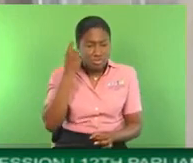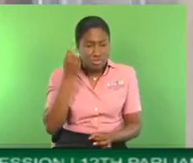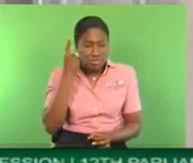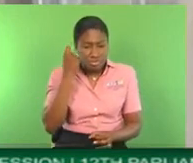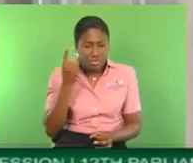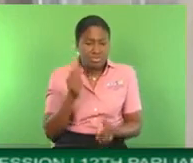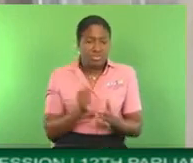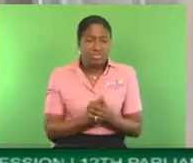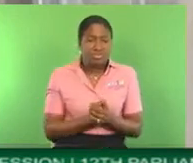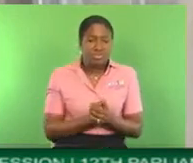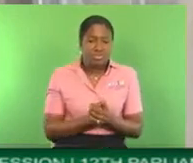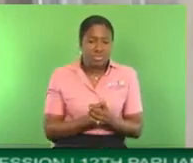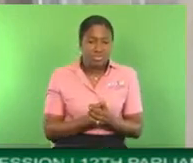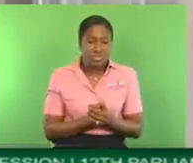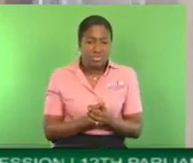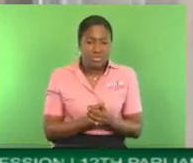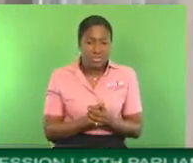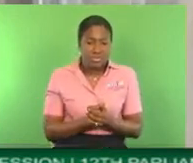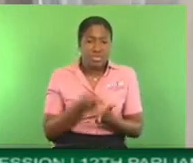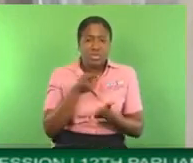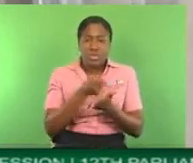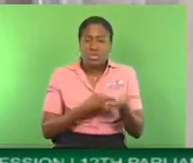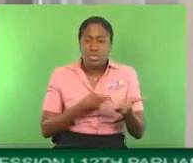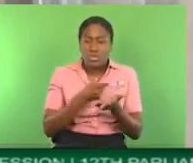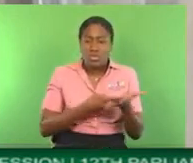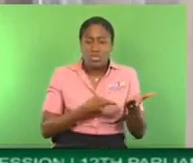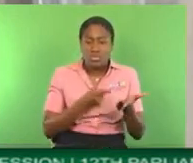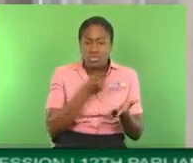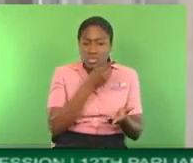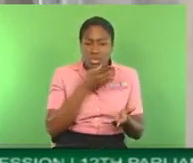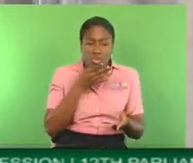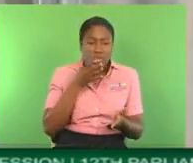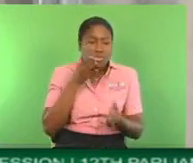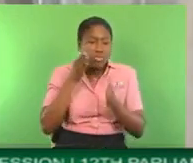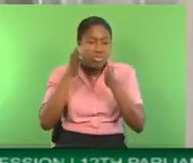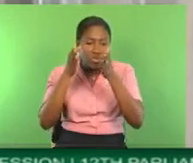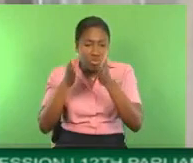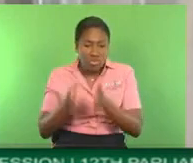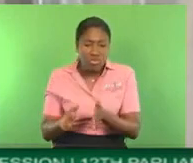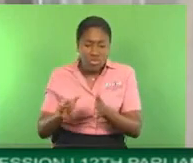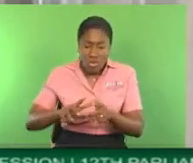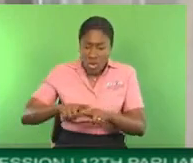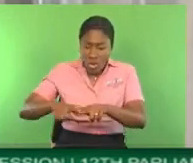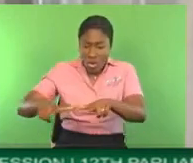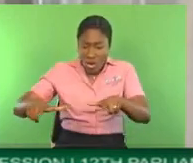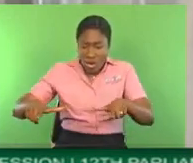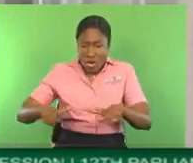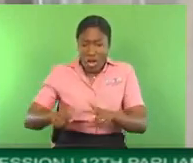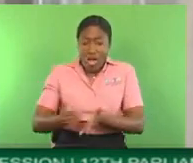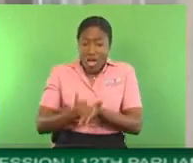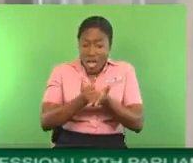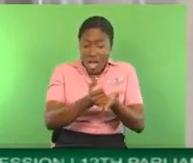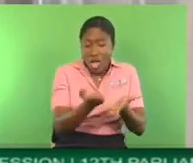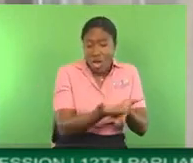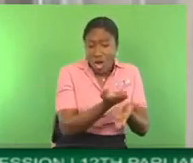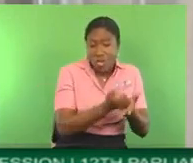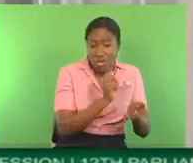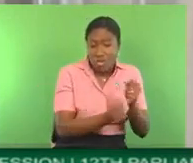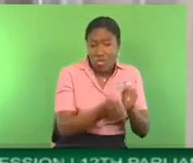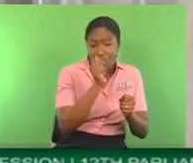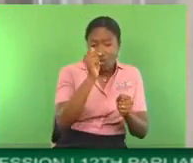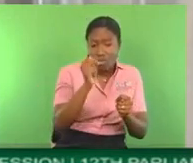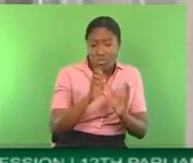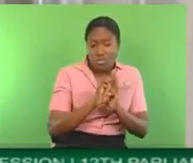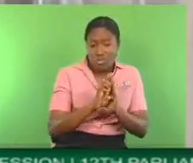invaluable contributions that my agriculture-dependent constituency makes to this economy. If so, why are the youth of Cumuto